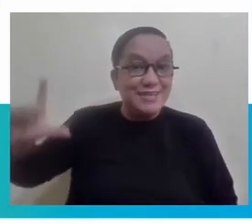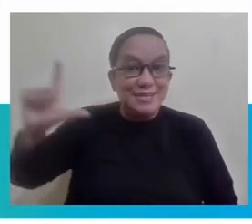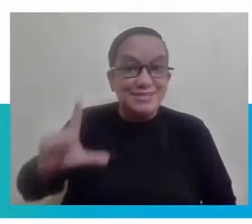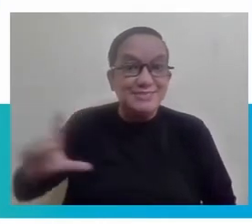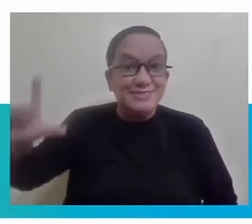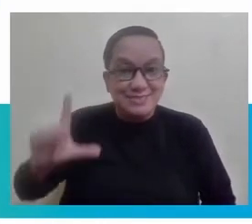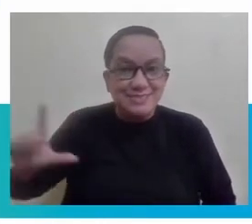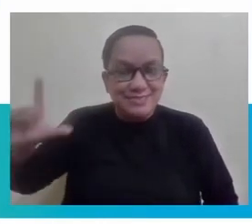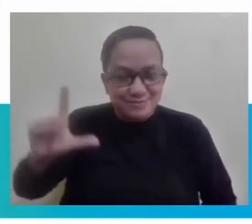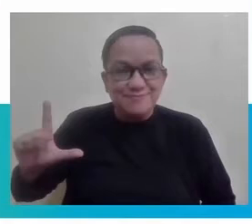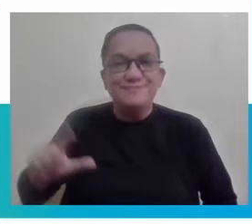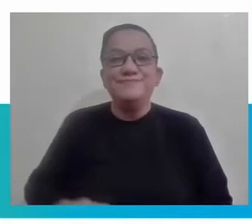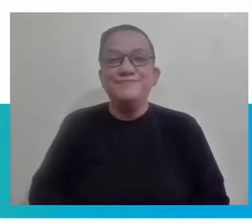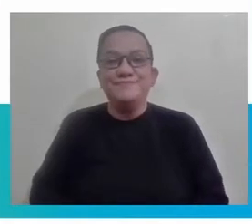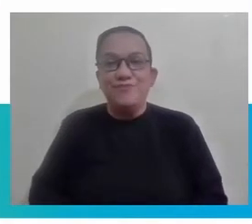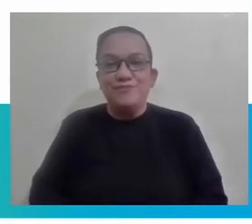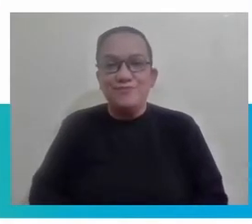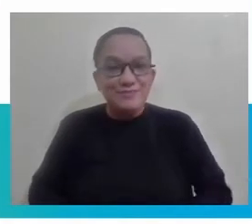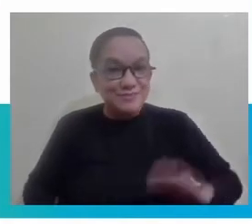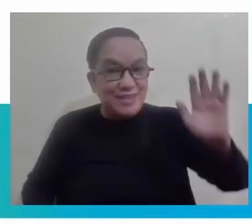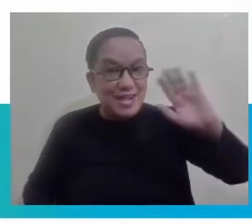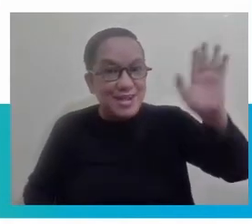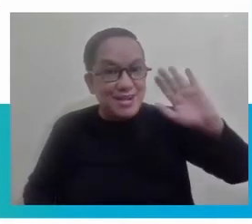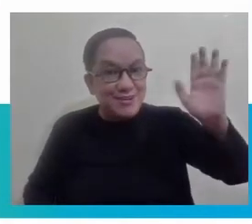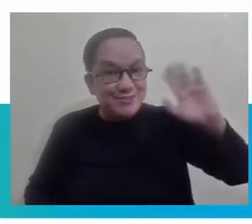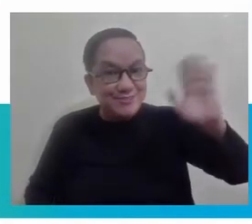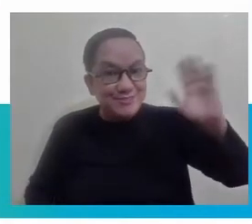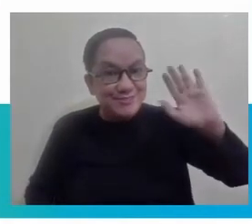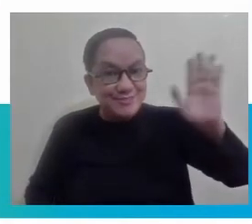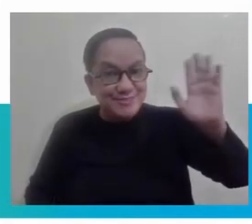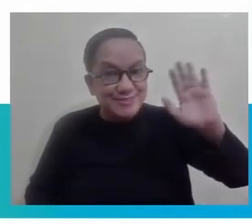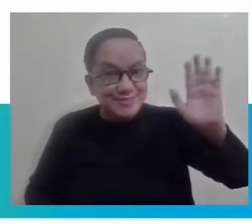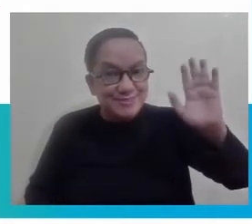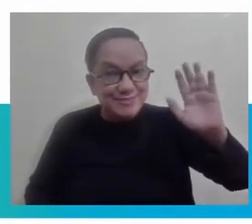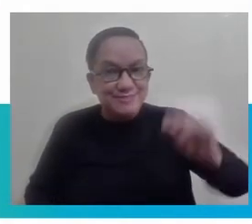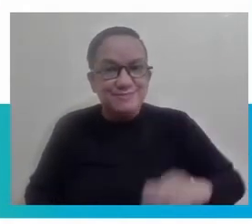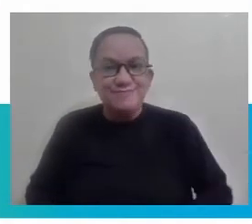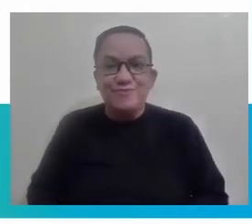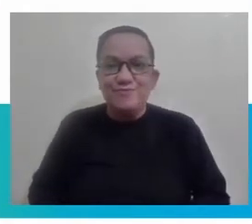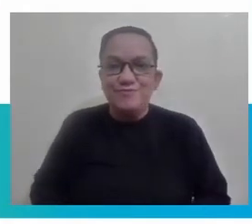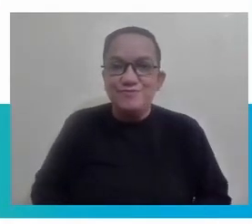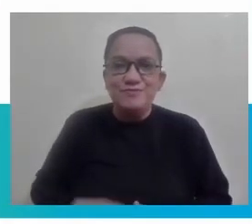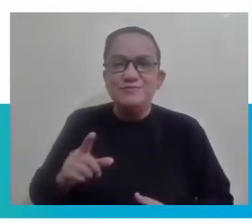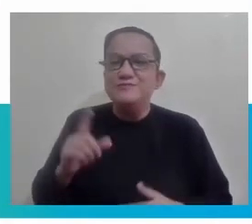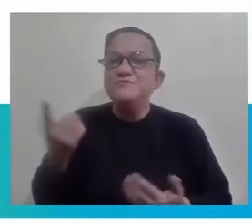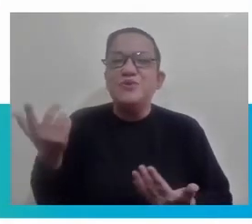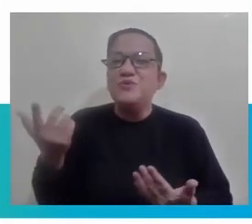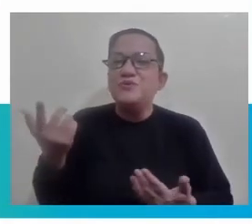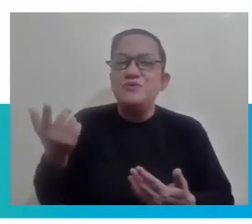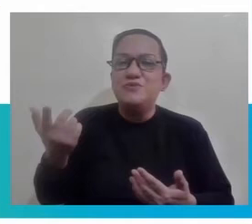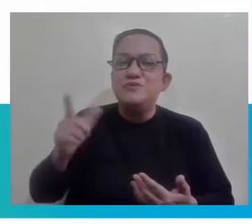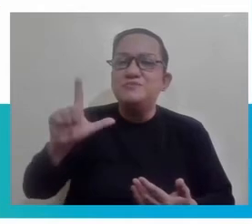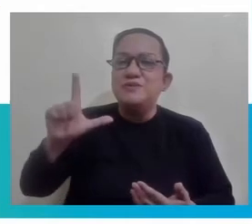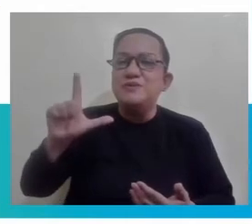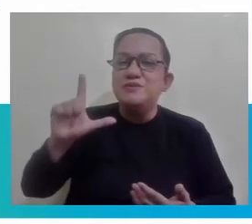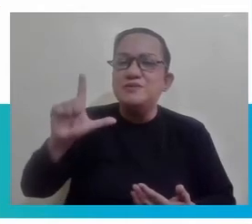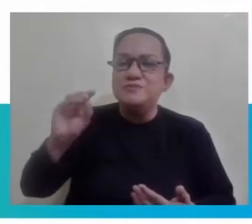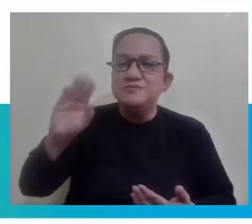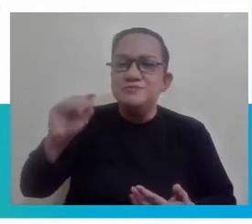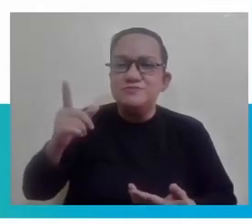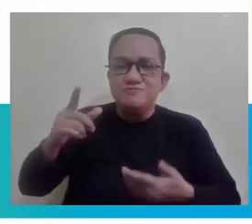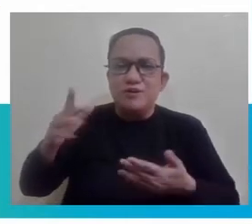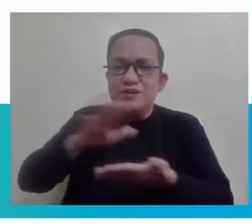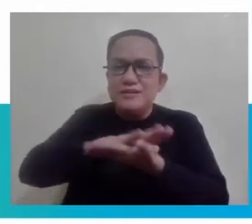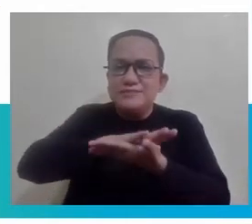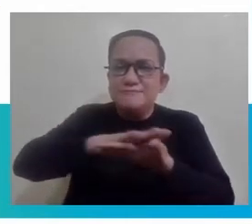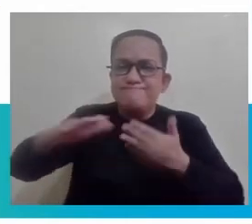I'd like to invite you to share about what the EIB, ADB, Clean and Sustainable Ocean Partnership that was announced in January.